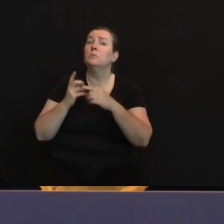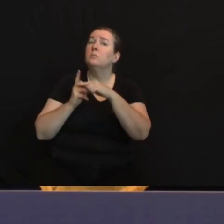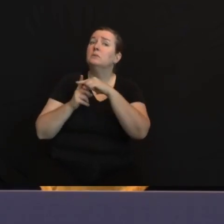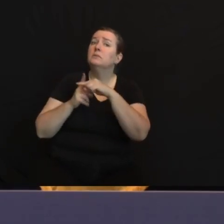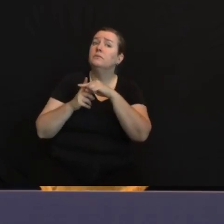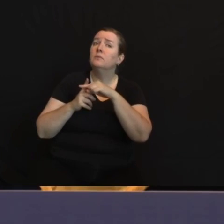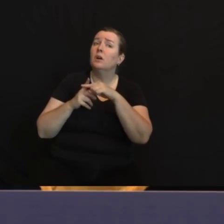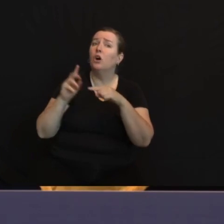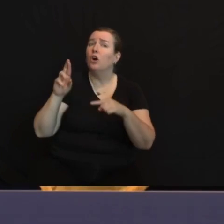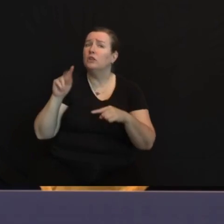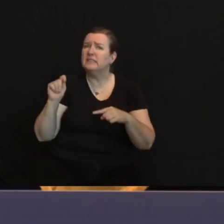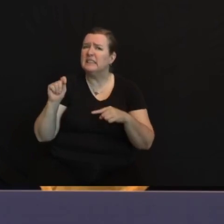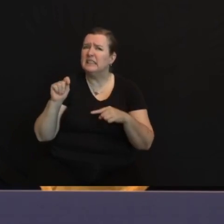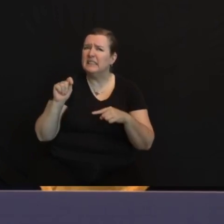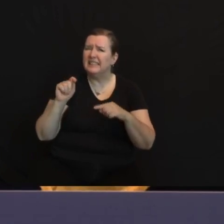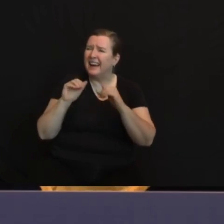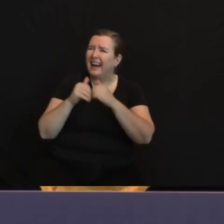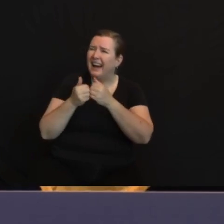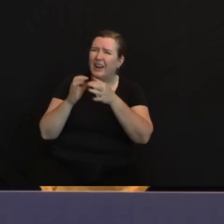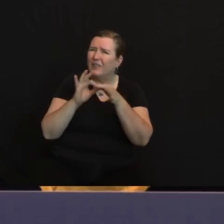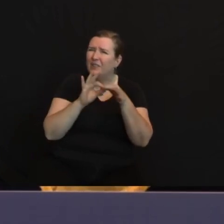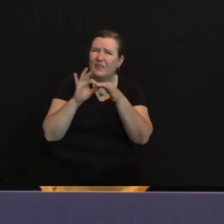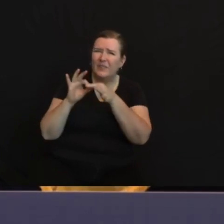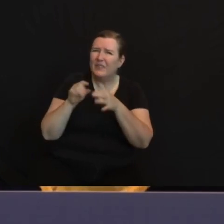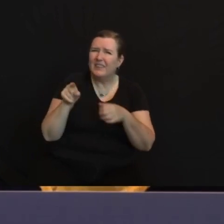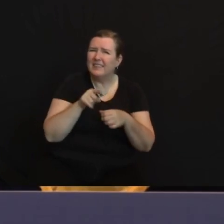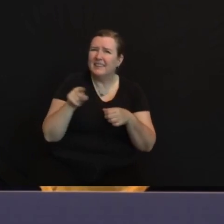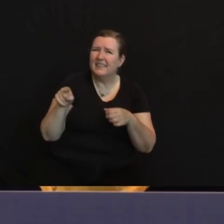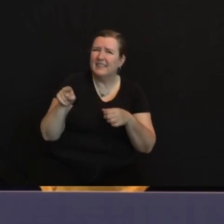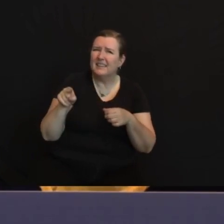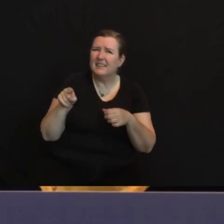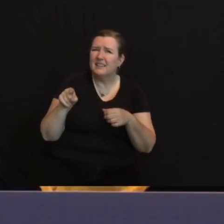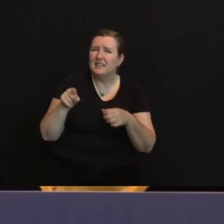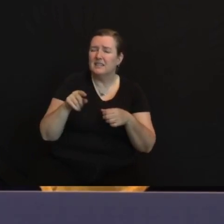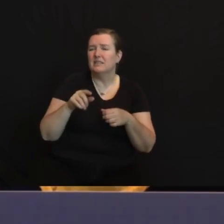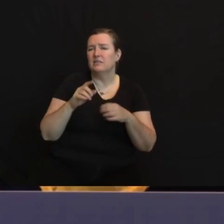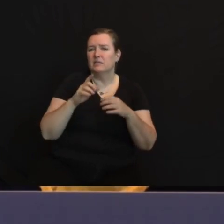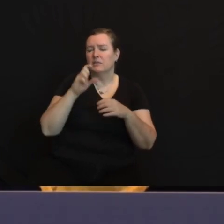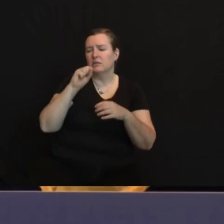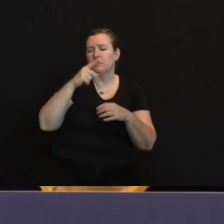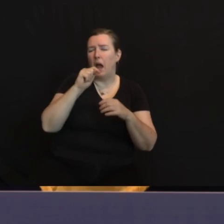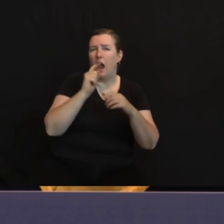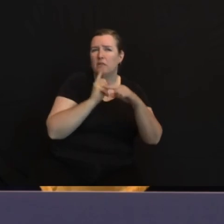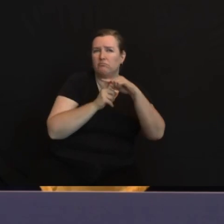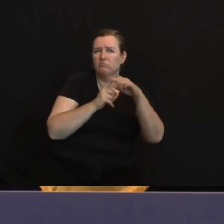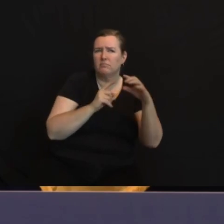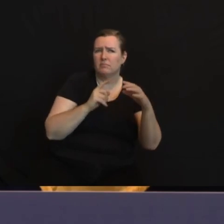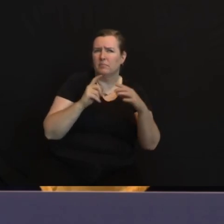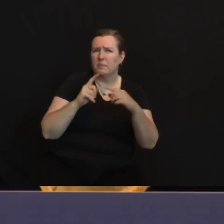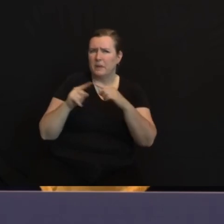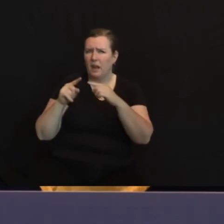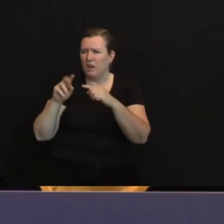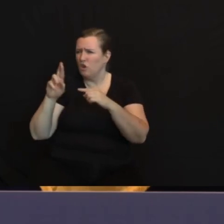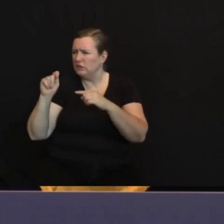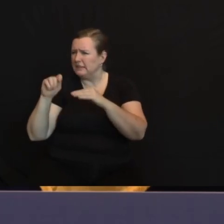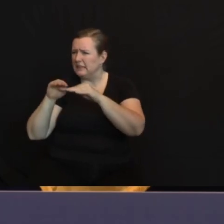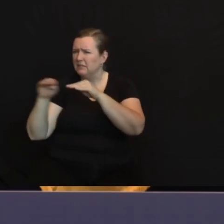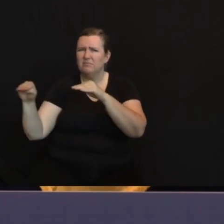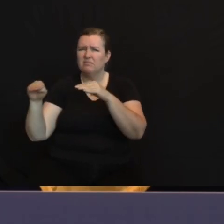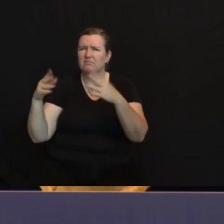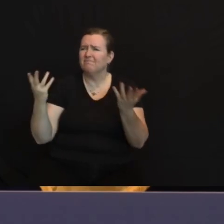been going up, the spot positivity has been going up, but the RT is not. Is that because it's a lagging indicator, or is there some other reason? I'd also like to ask